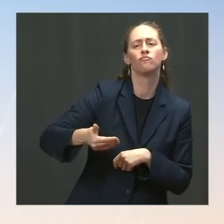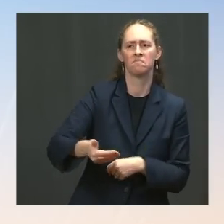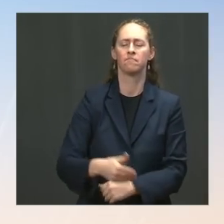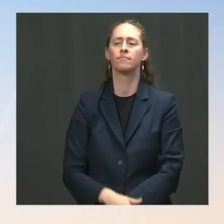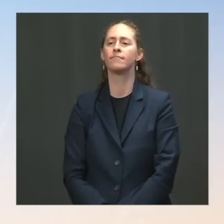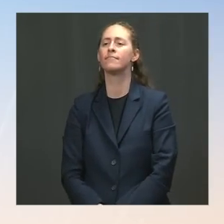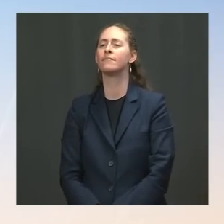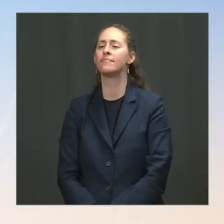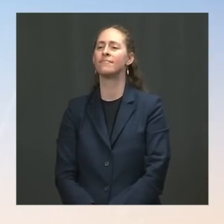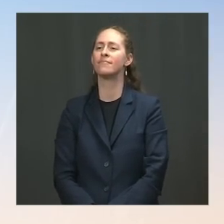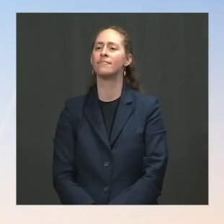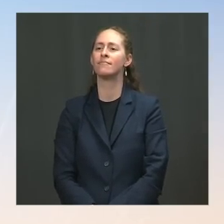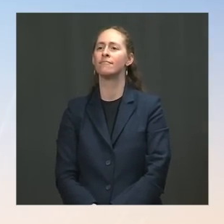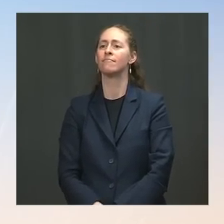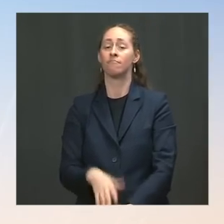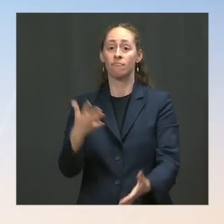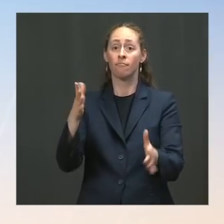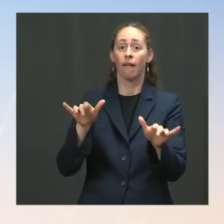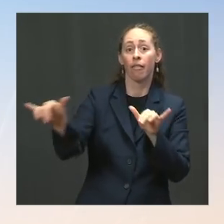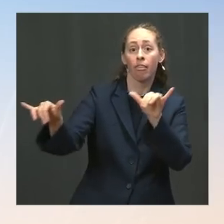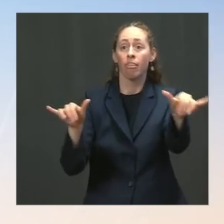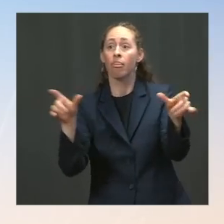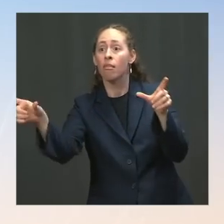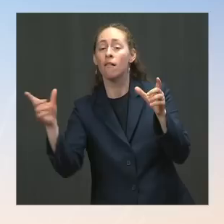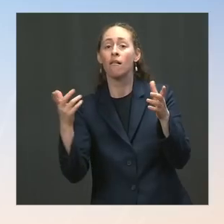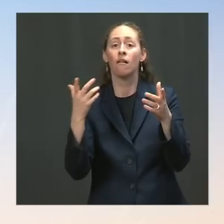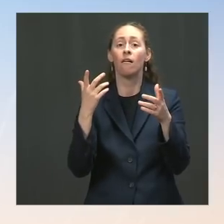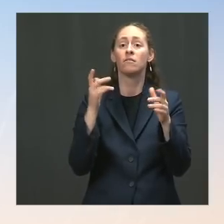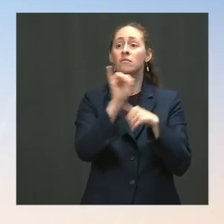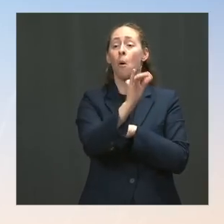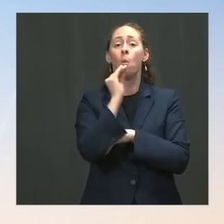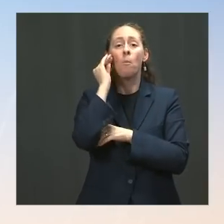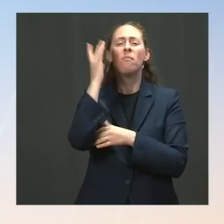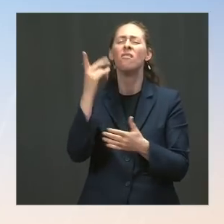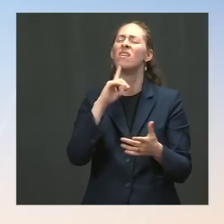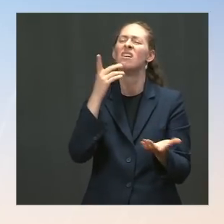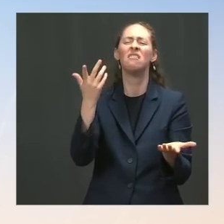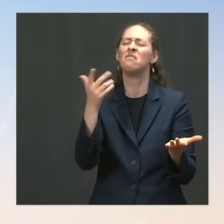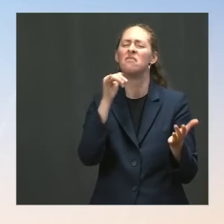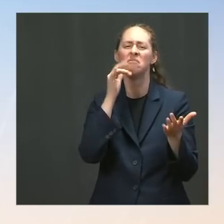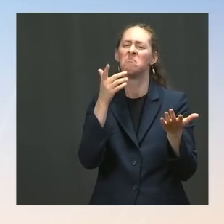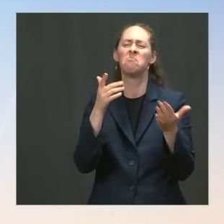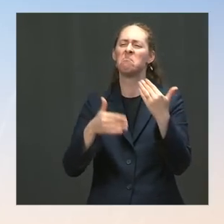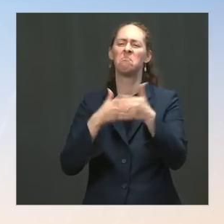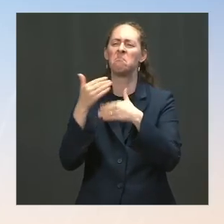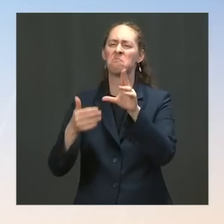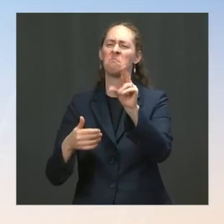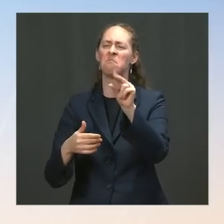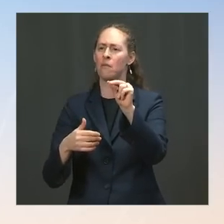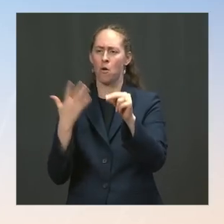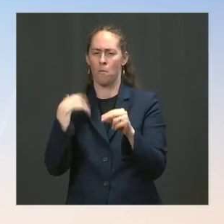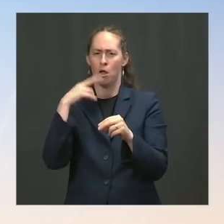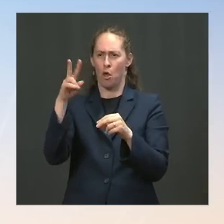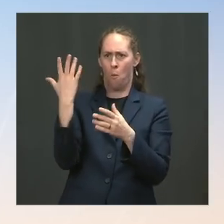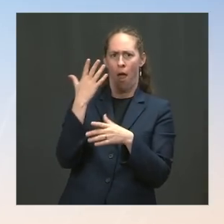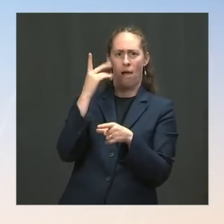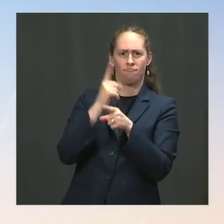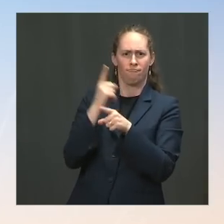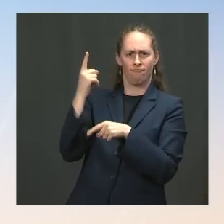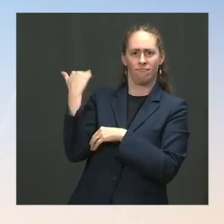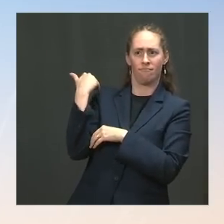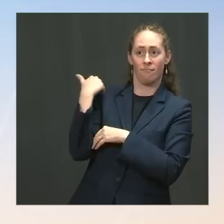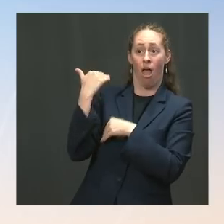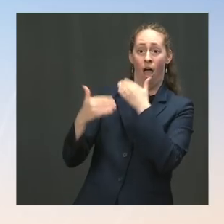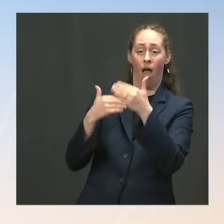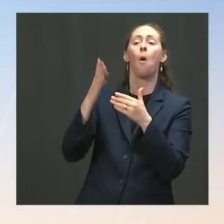expecting our education leaders and our educators to follow those practices that worked last year, and we expect our students to be in classroom every day. Secretary Cardona, when kids have